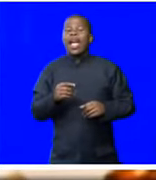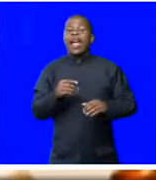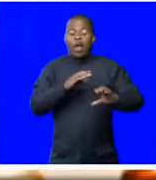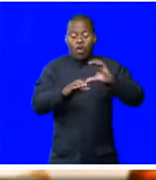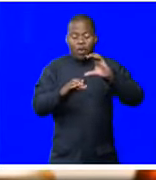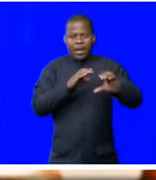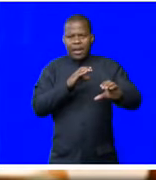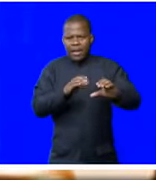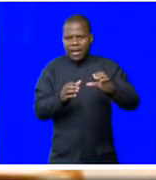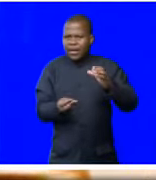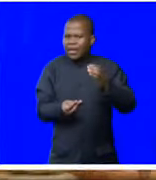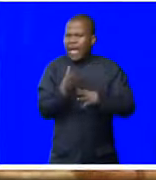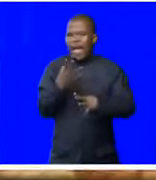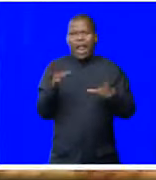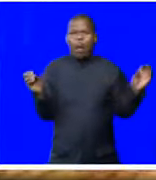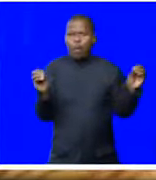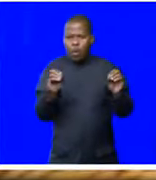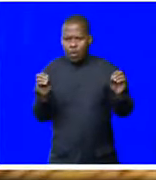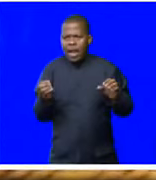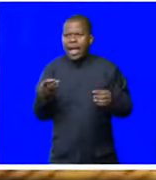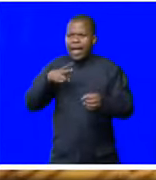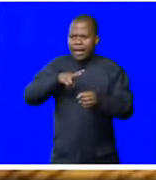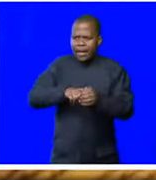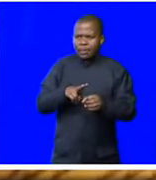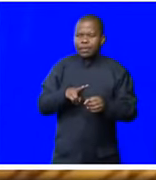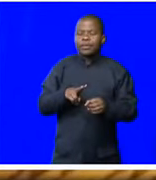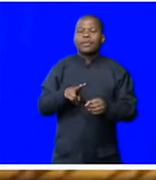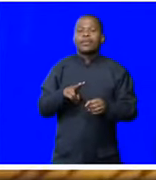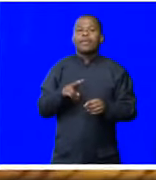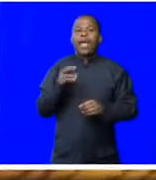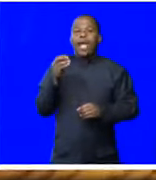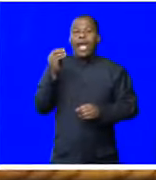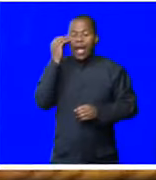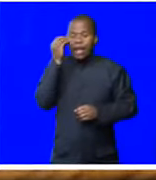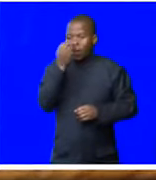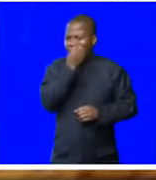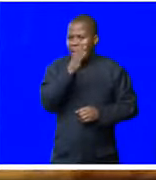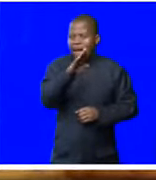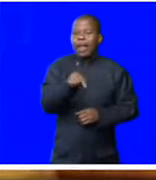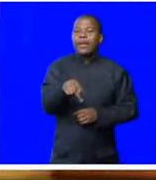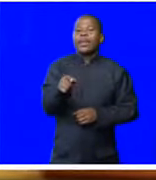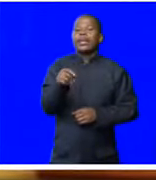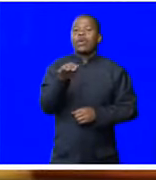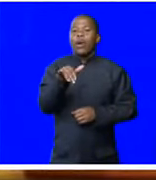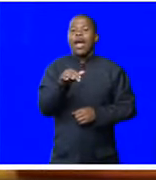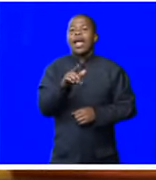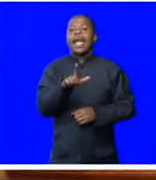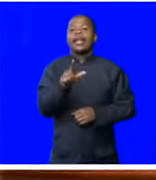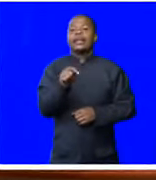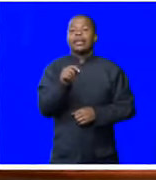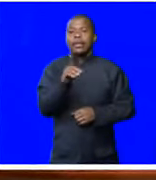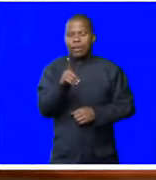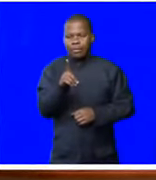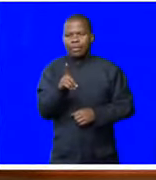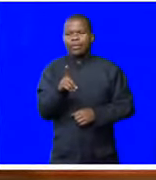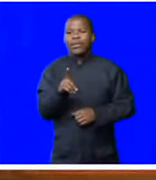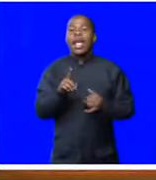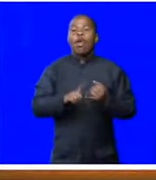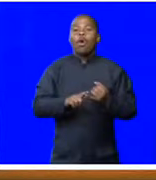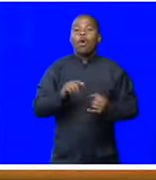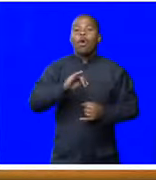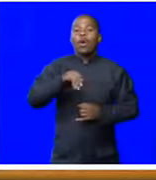two parties. The plaintiff in the issue is Skombeni Enterprises Pty Ltd, while the defendants are Shetrack